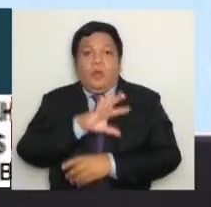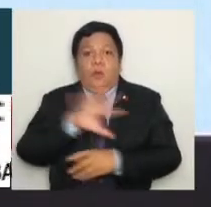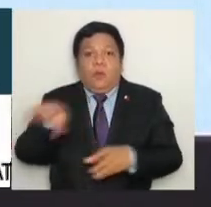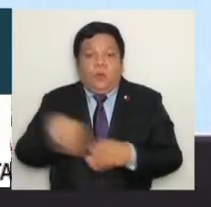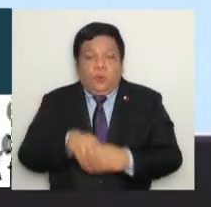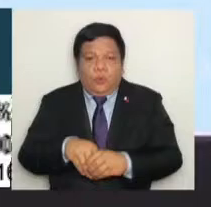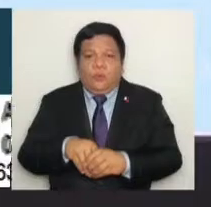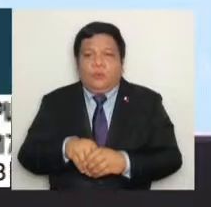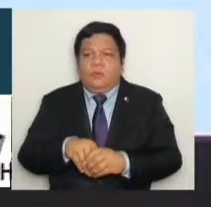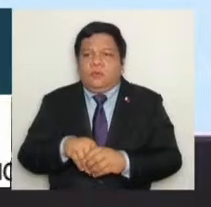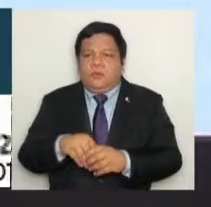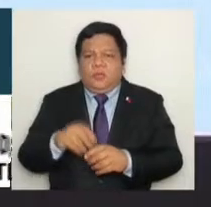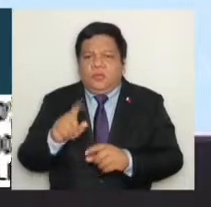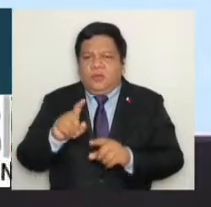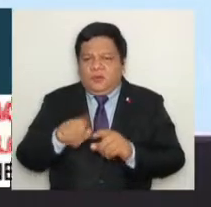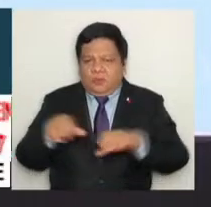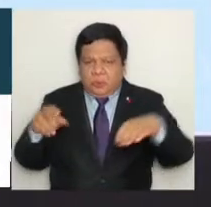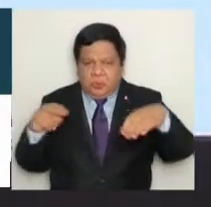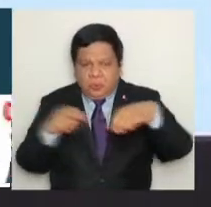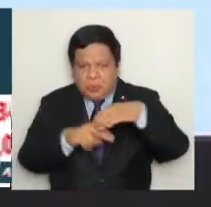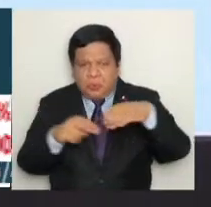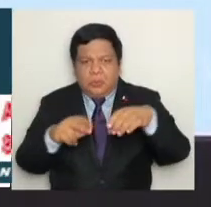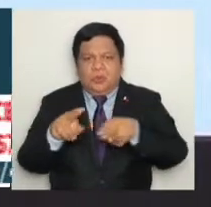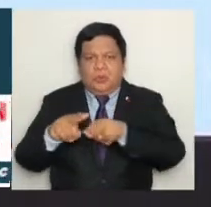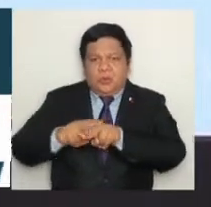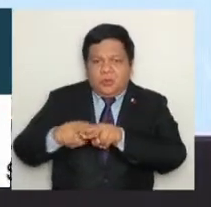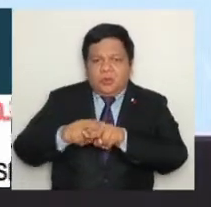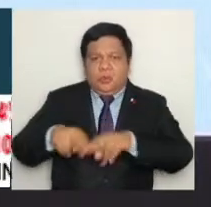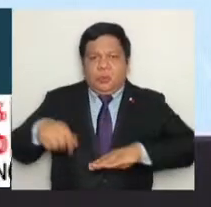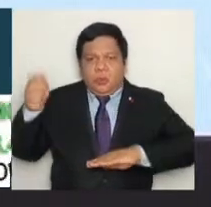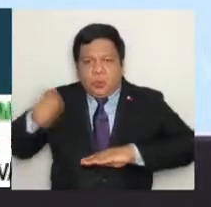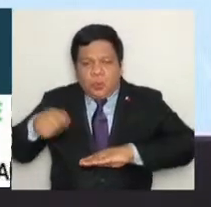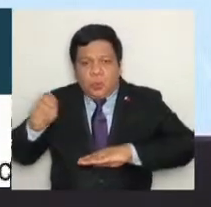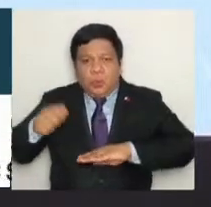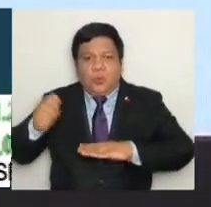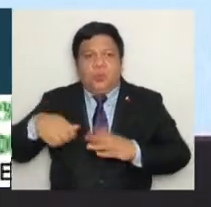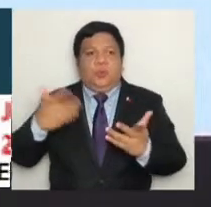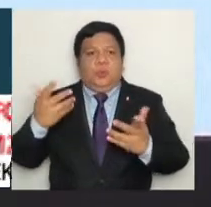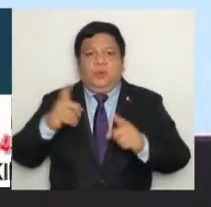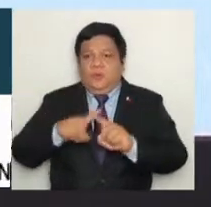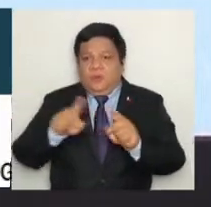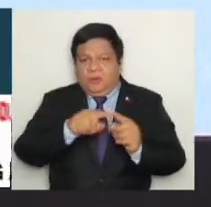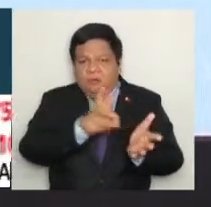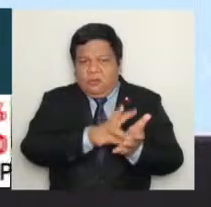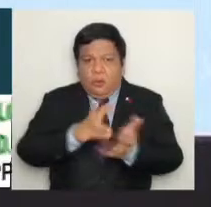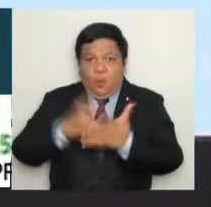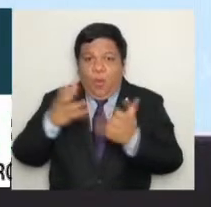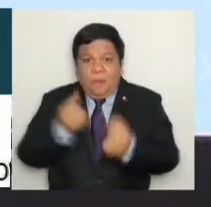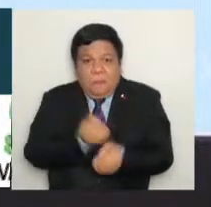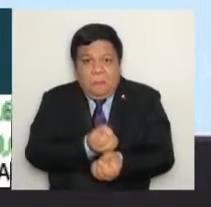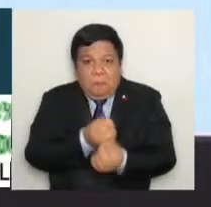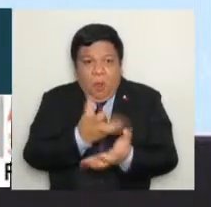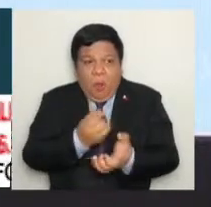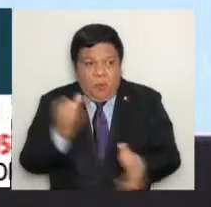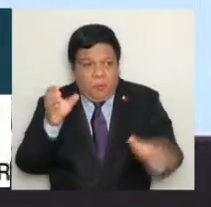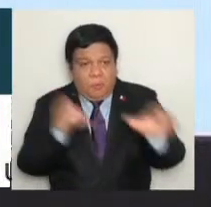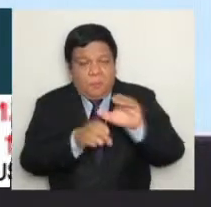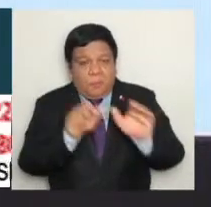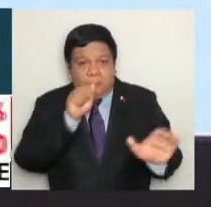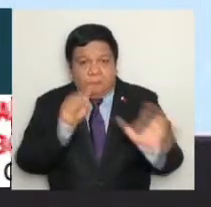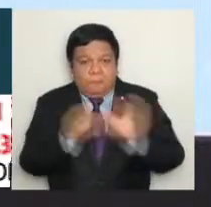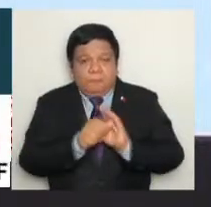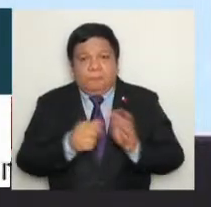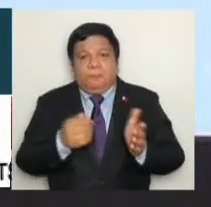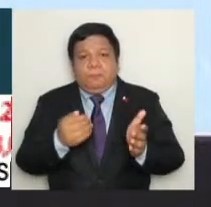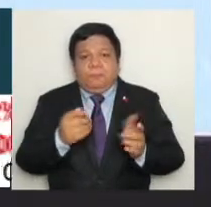Tunnel, railways, courtrooms, and even they wanted to lay the bomb in the rubbish bin on the